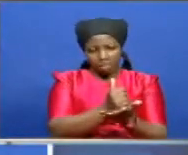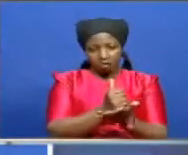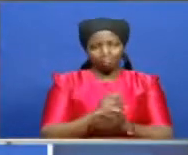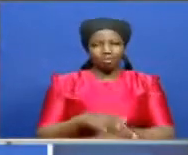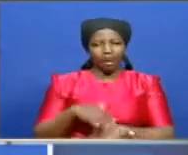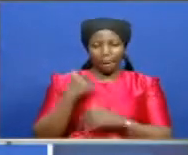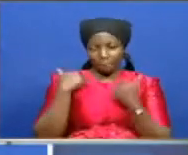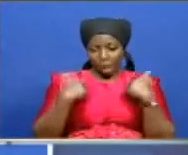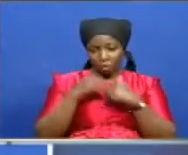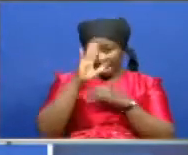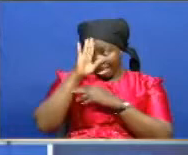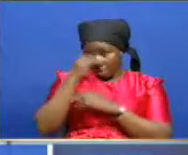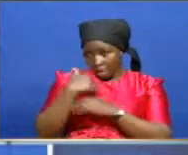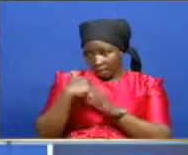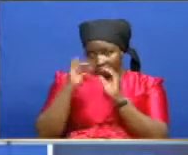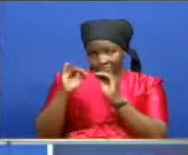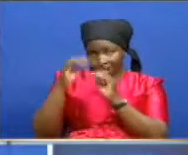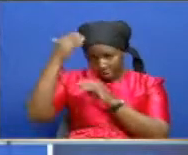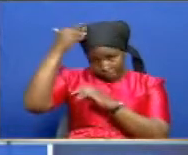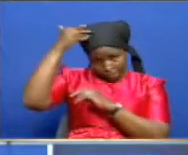solution. And